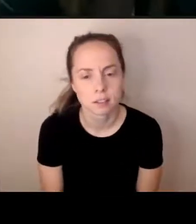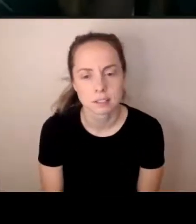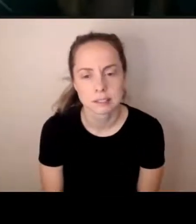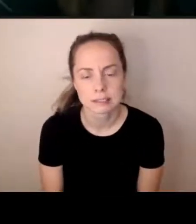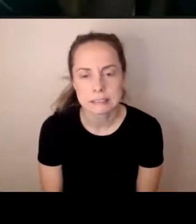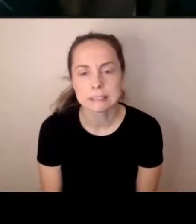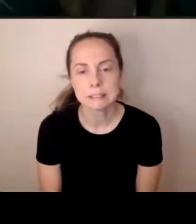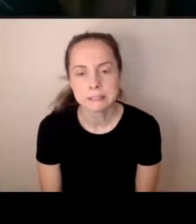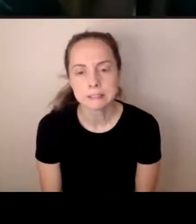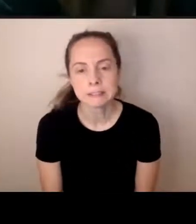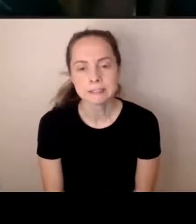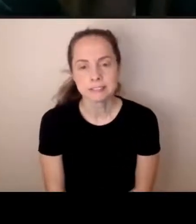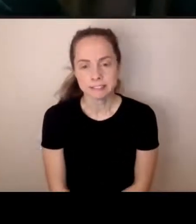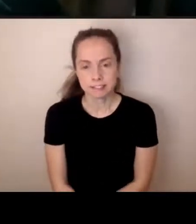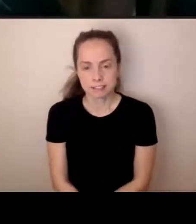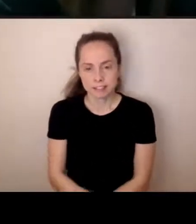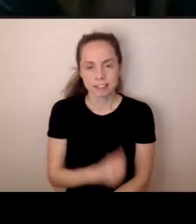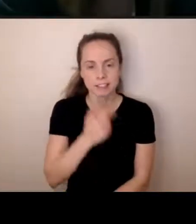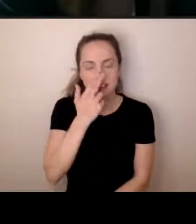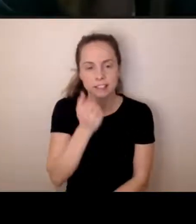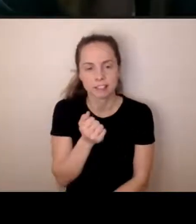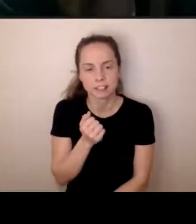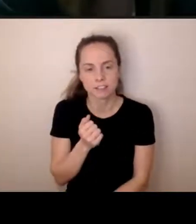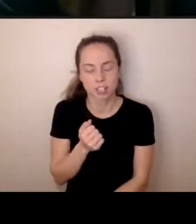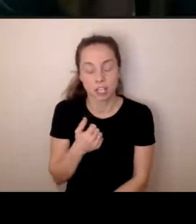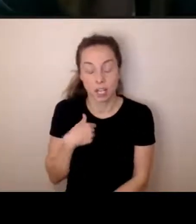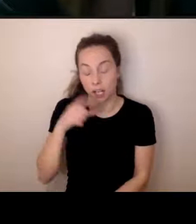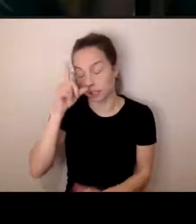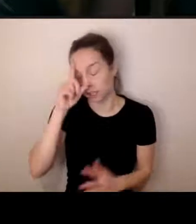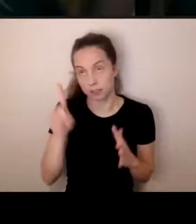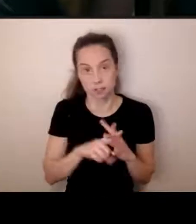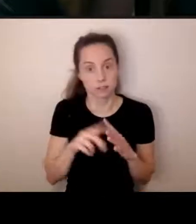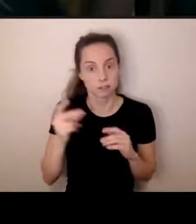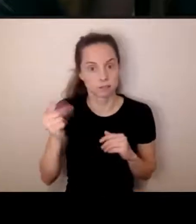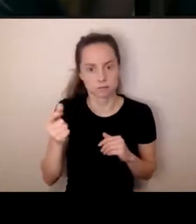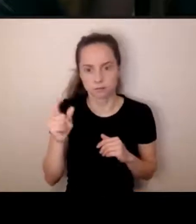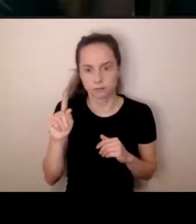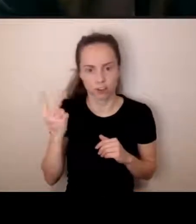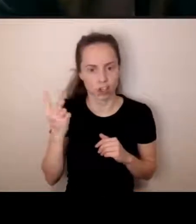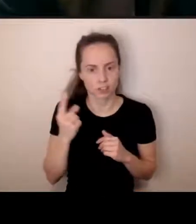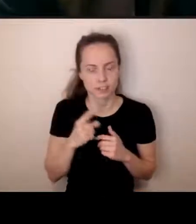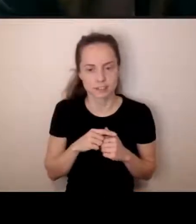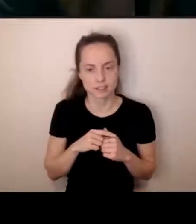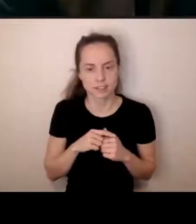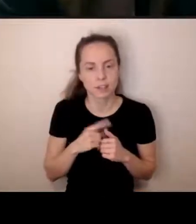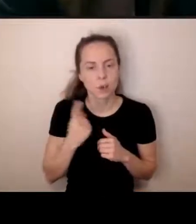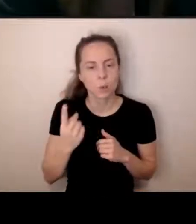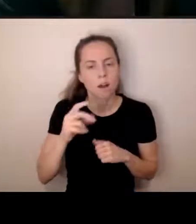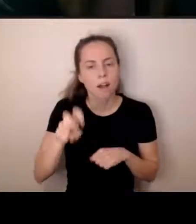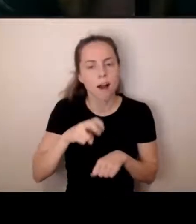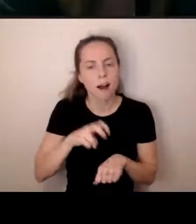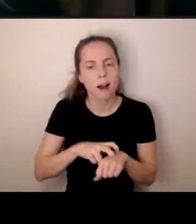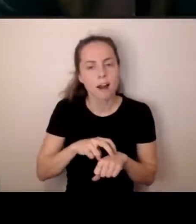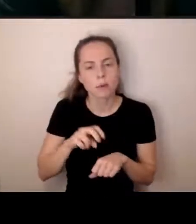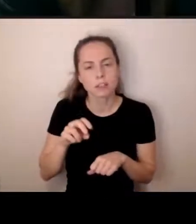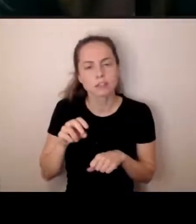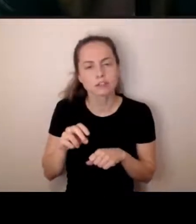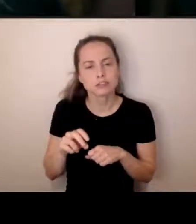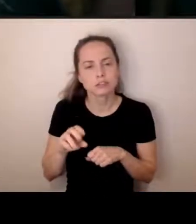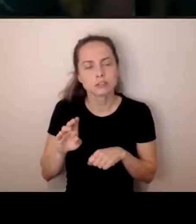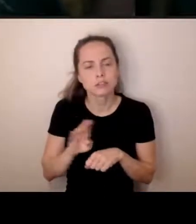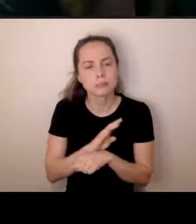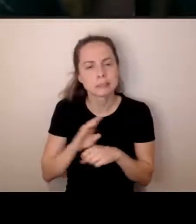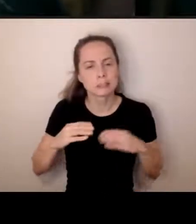It's funny, the thing that's popping into my head is there's an Irish entrepreneur who has a visual